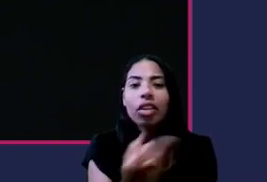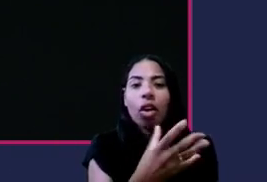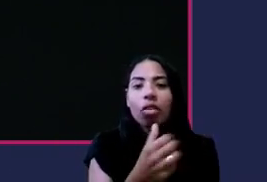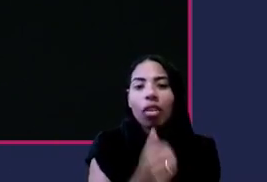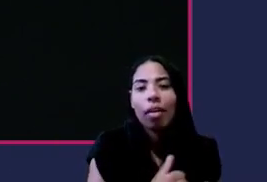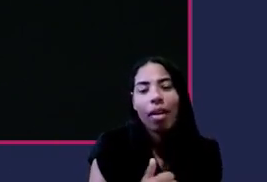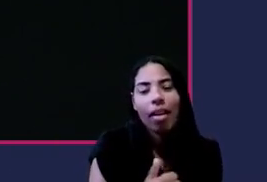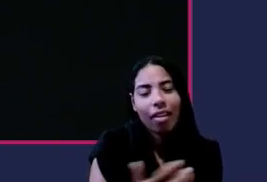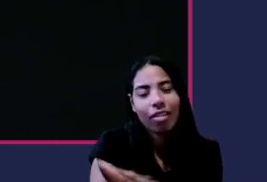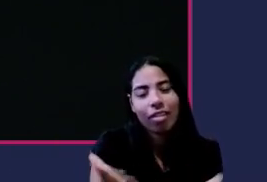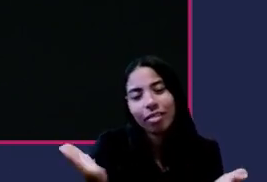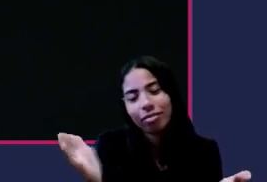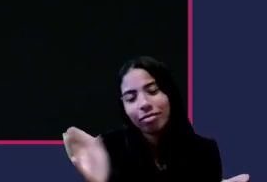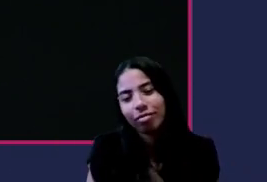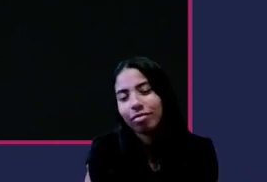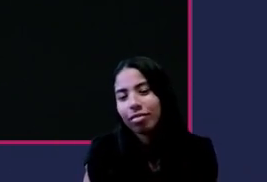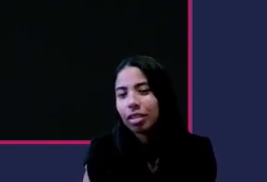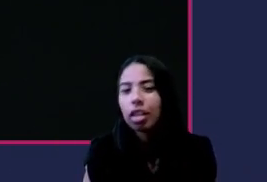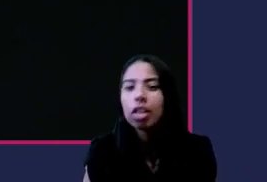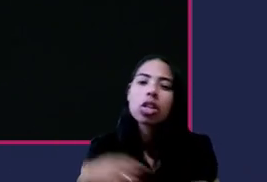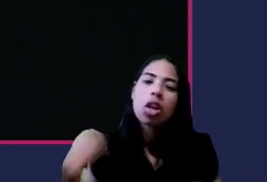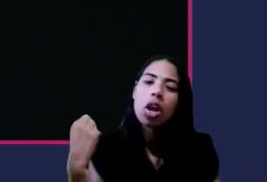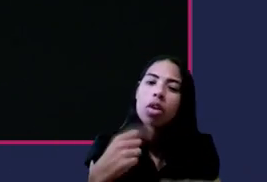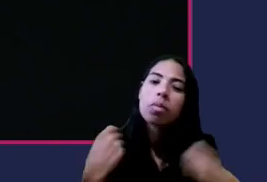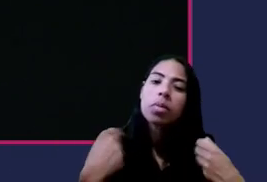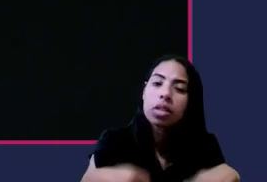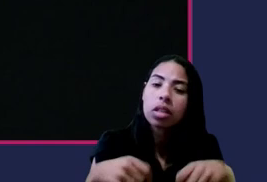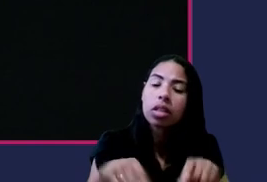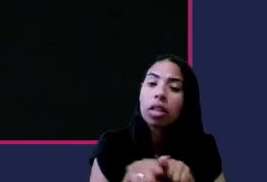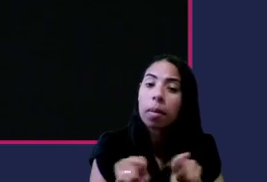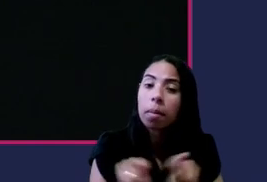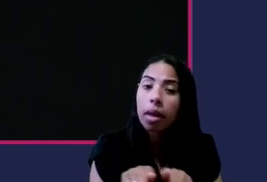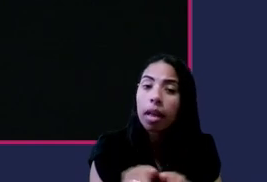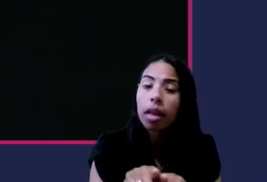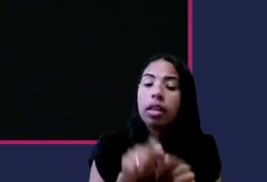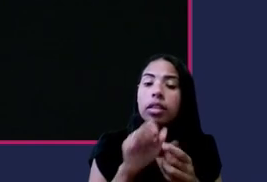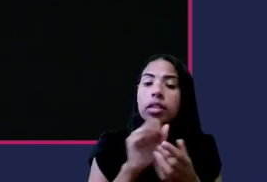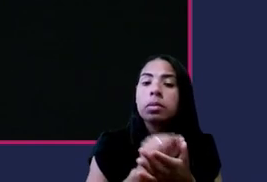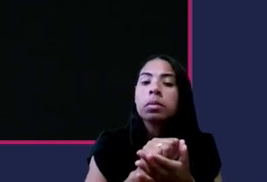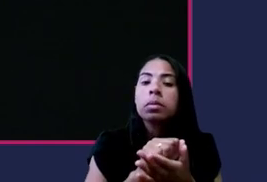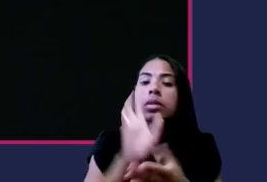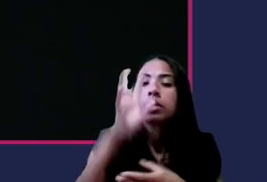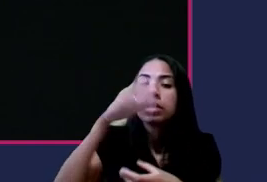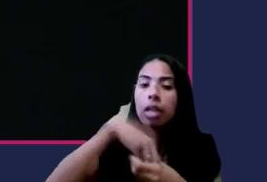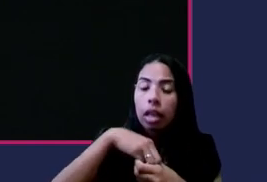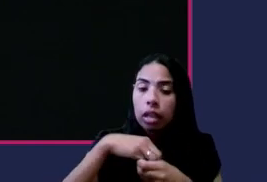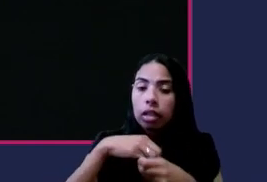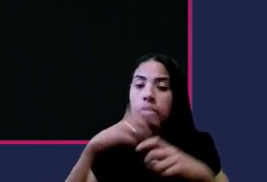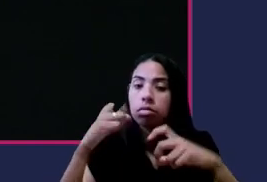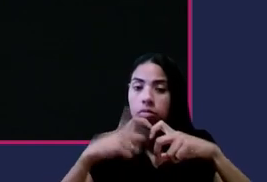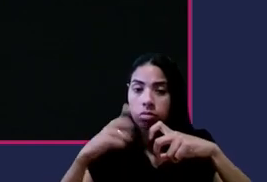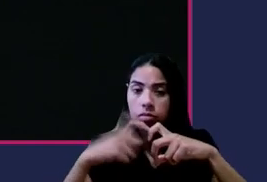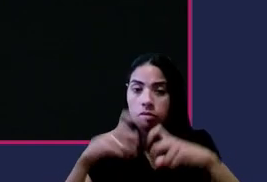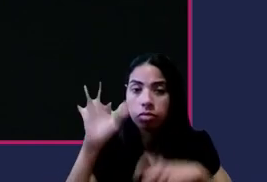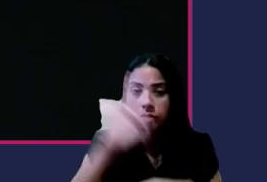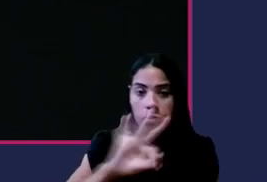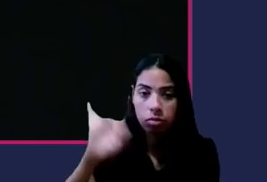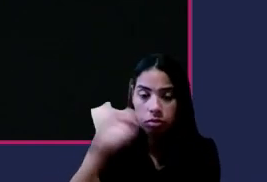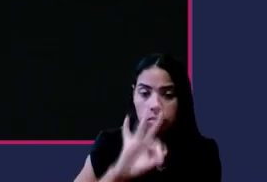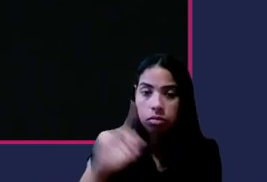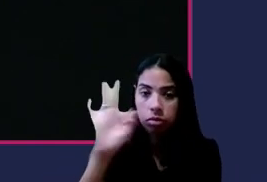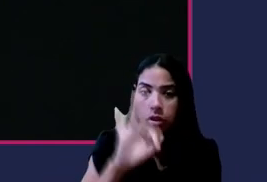you create the patent, the period for new medications is expired. So we